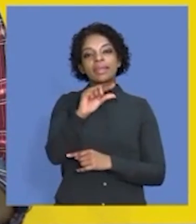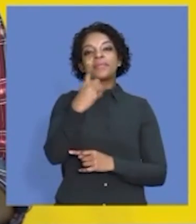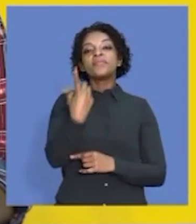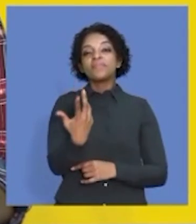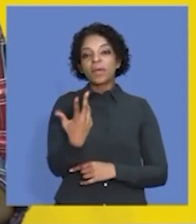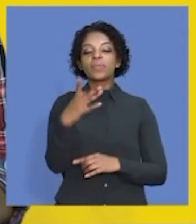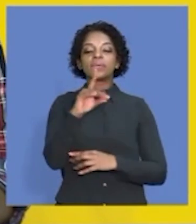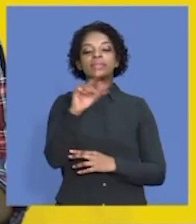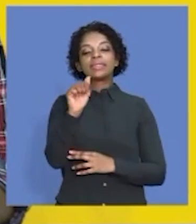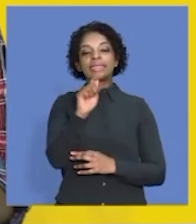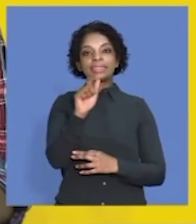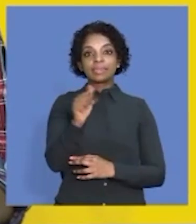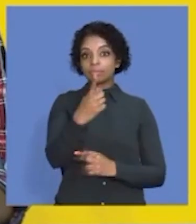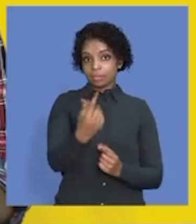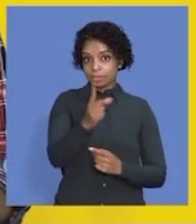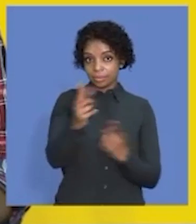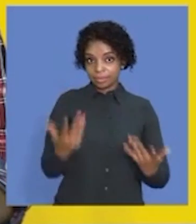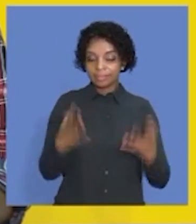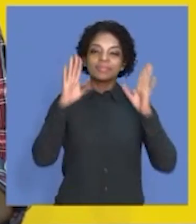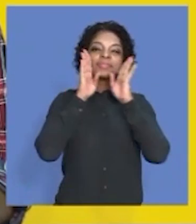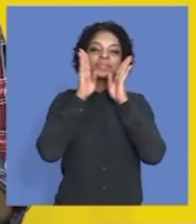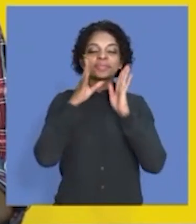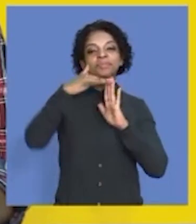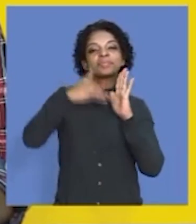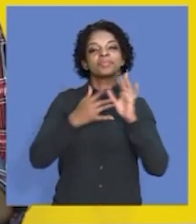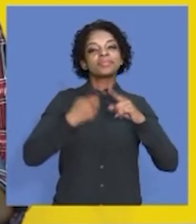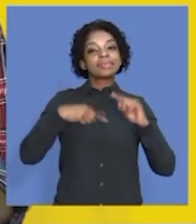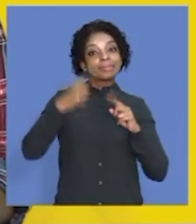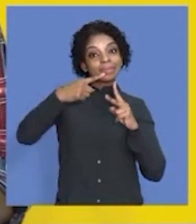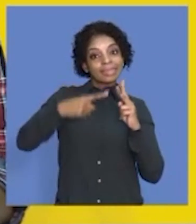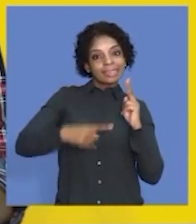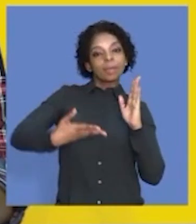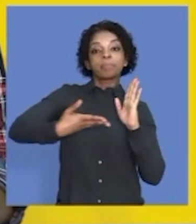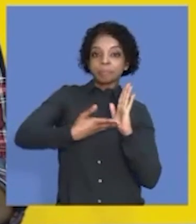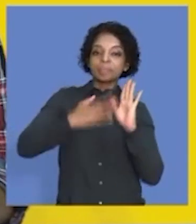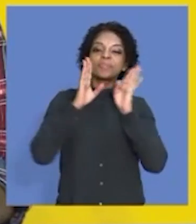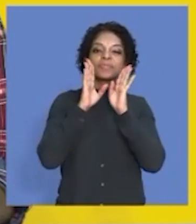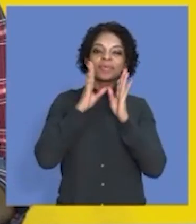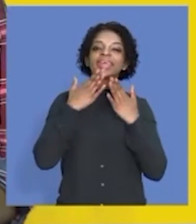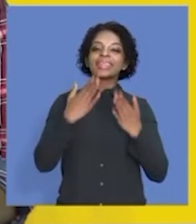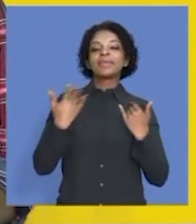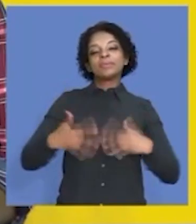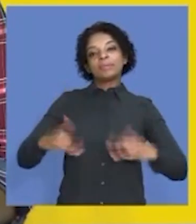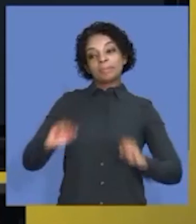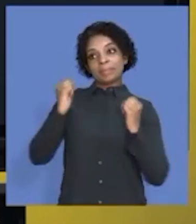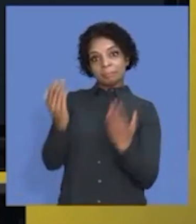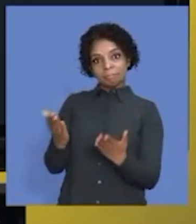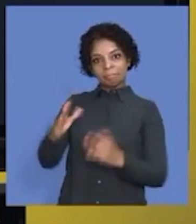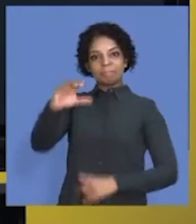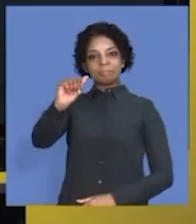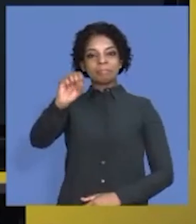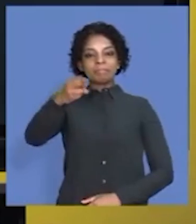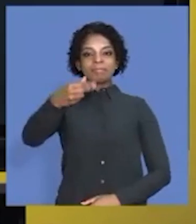to enter is head on over to our Facebook page and all of the details will be there. Thank you so much, Ashraf, and over to you. Thank you,